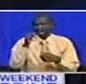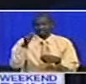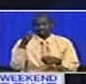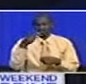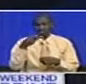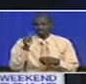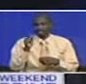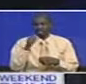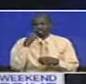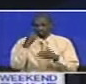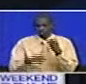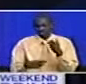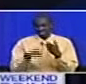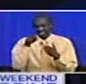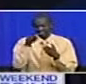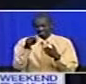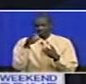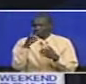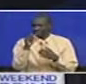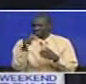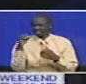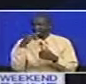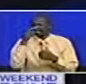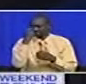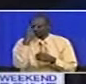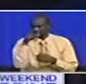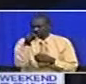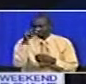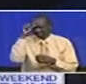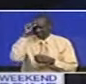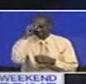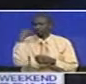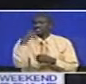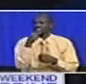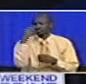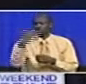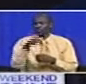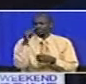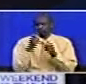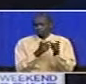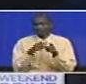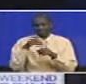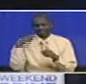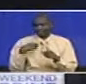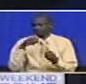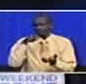reports, Machar is suspicious of the government's offer of immediate ceasefire and says he will not stand